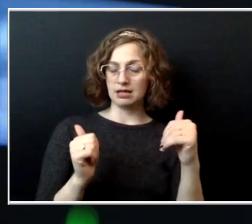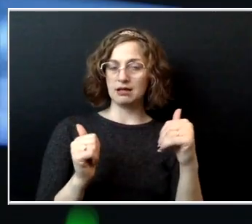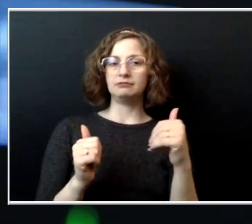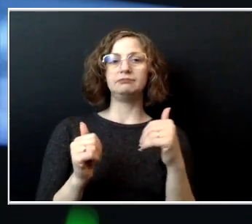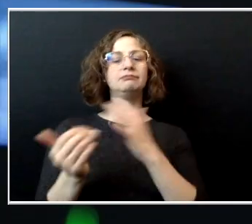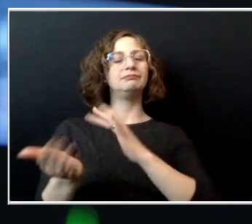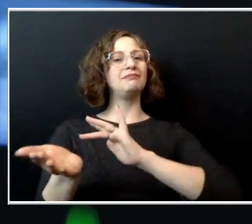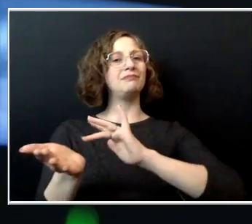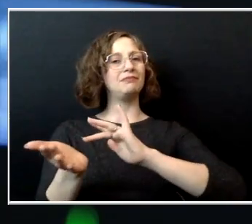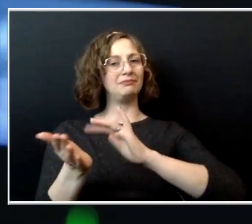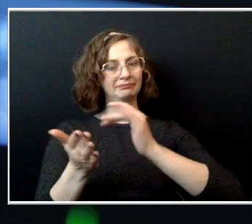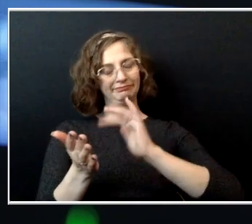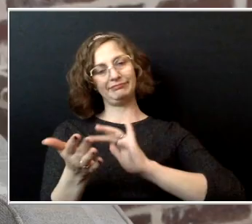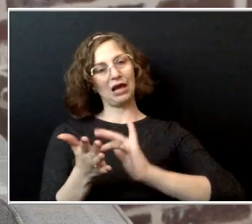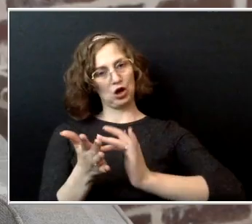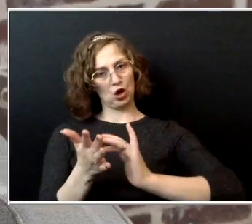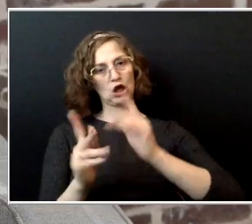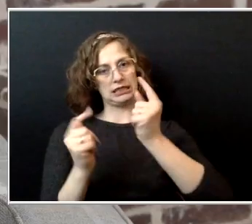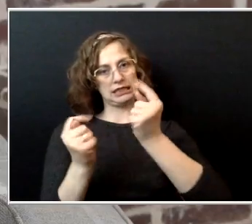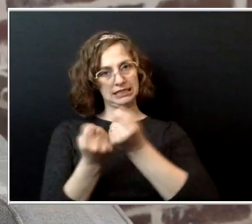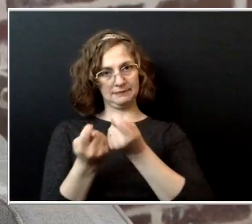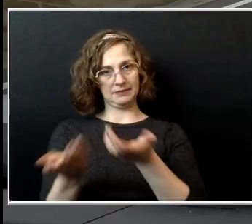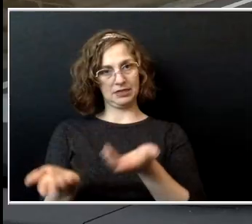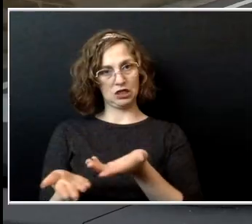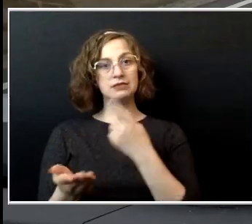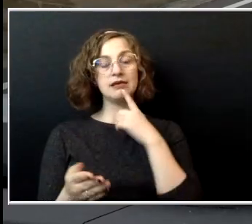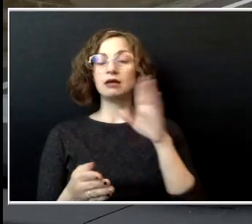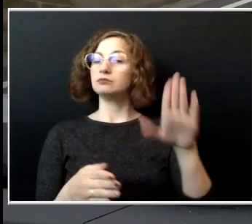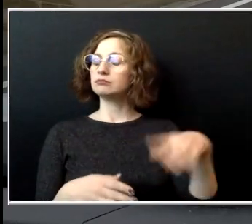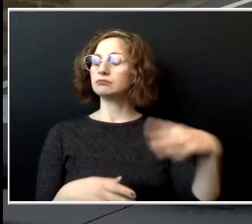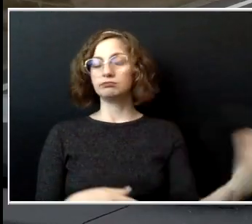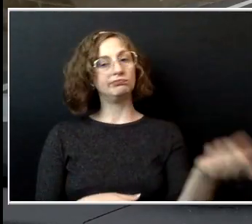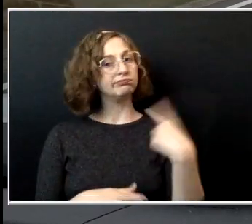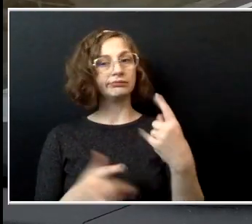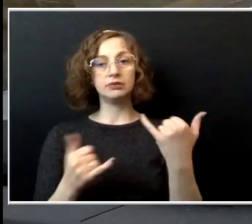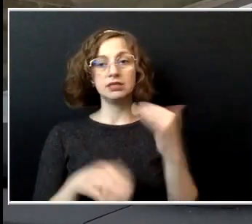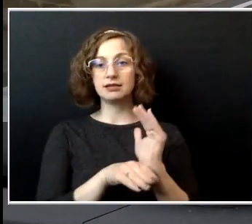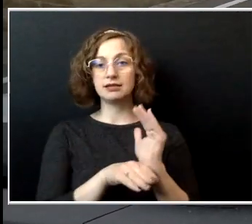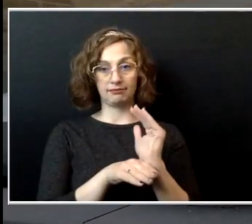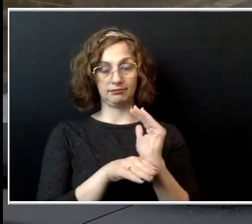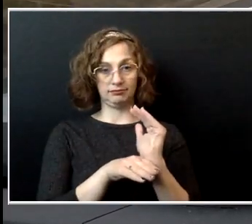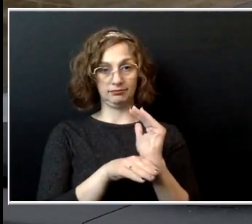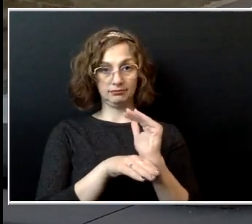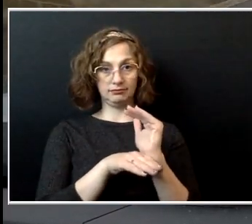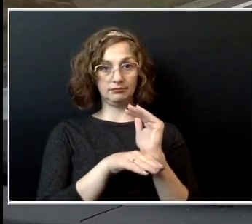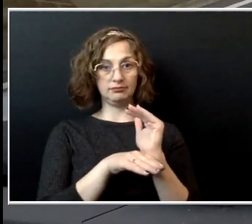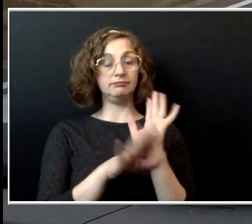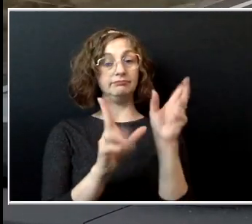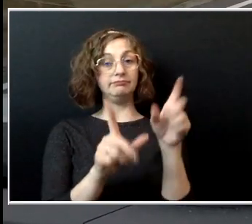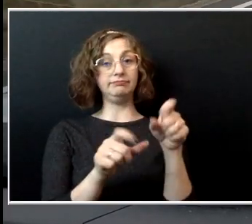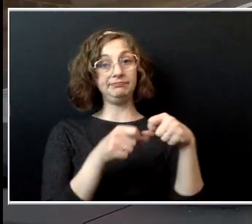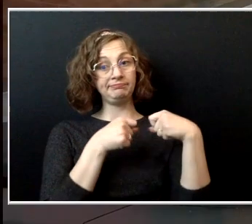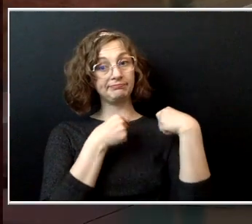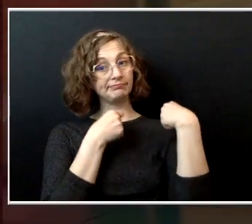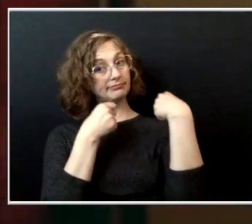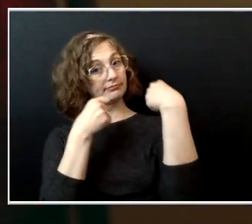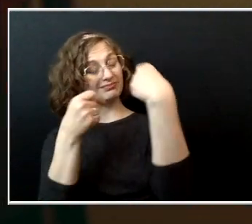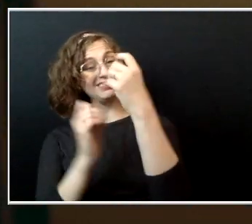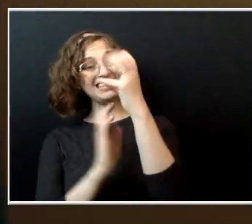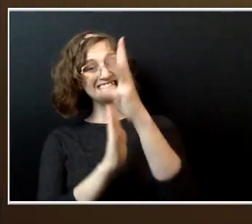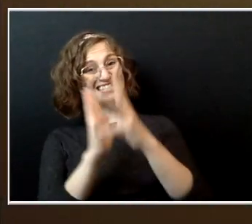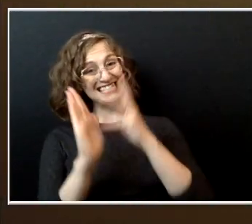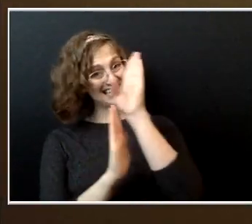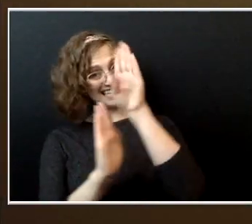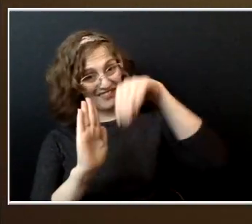had an urgent message for them. You need to get here tonight. They got in the car and made the 6.5-hour drive across the state, where